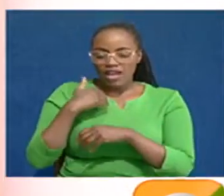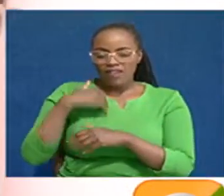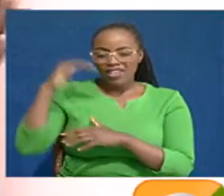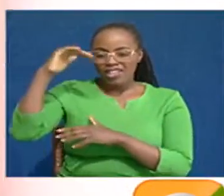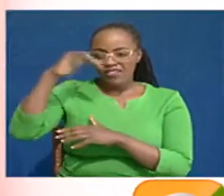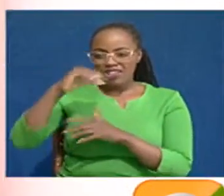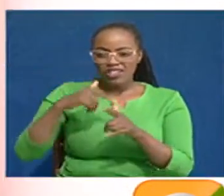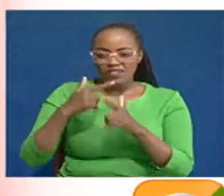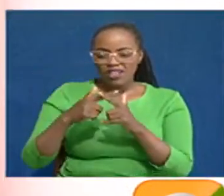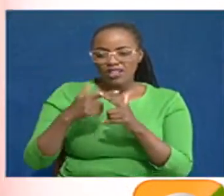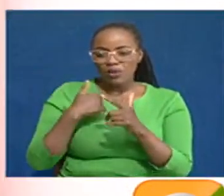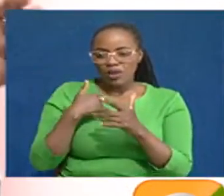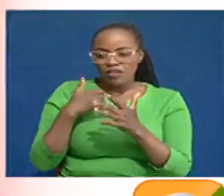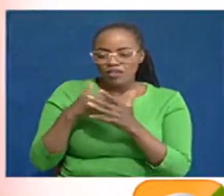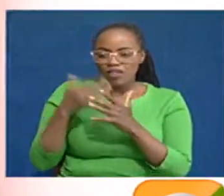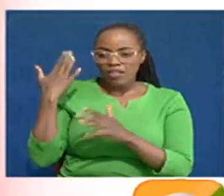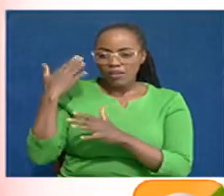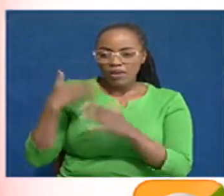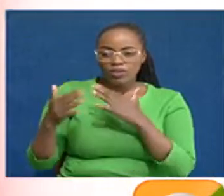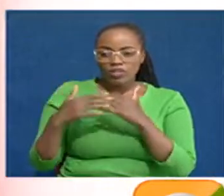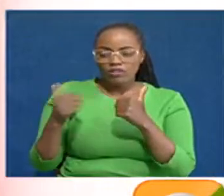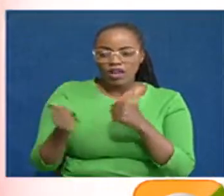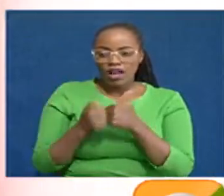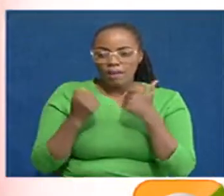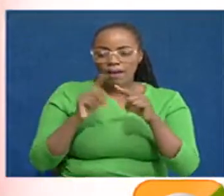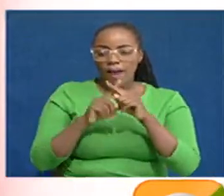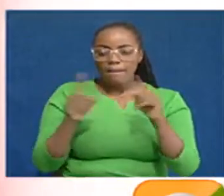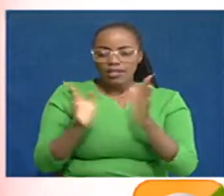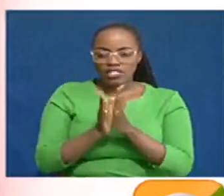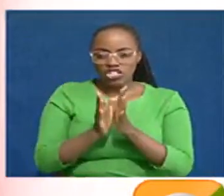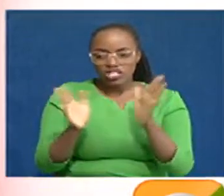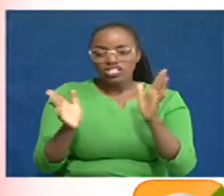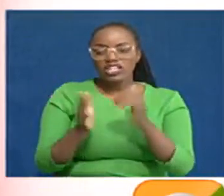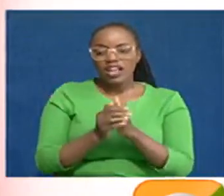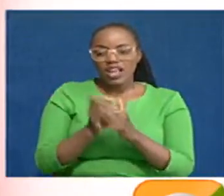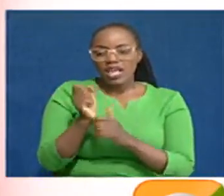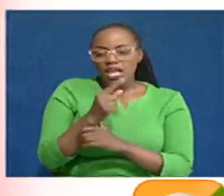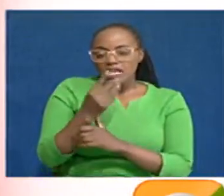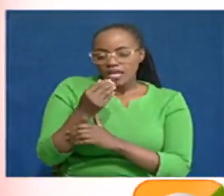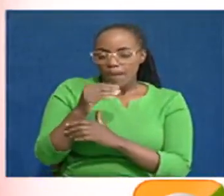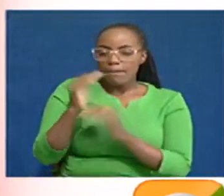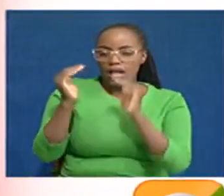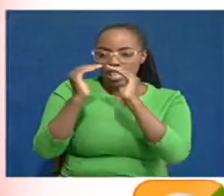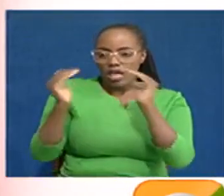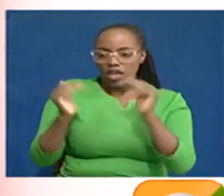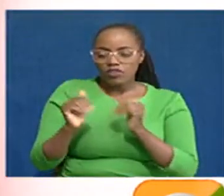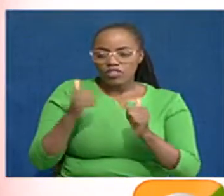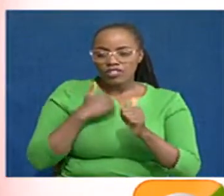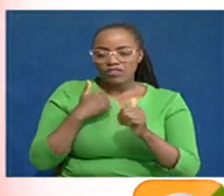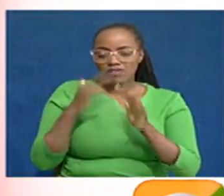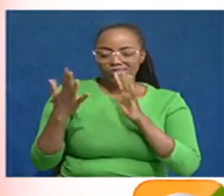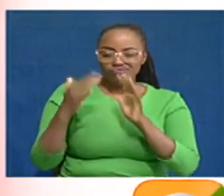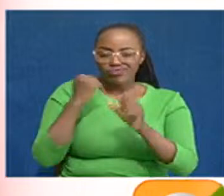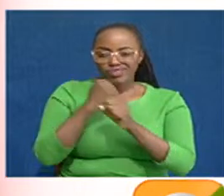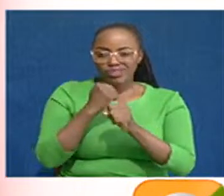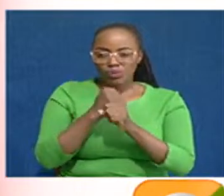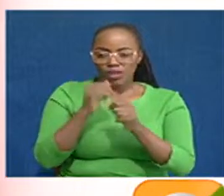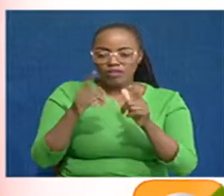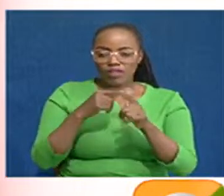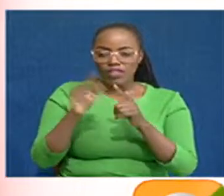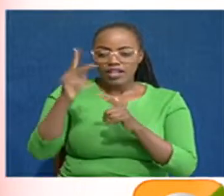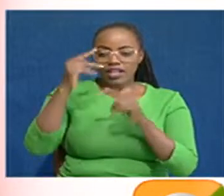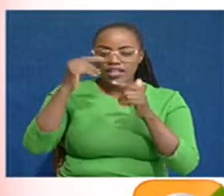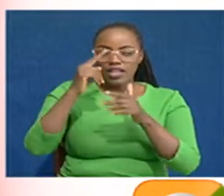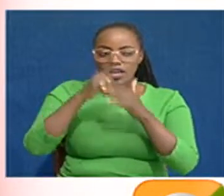with the exception of the burst that happened after COVID, but generally have low inflation. So the US inflation is somewhere between 2 and 3%, which is where Kenya is